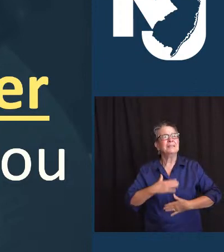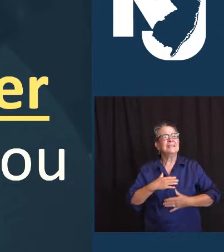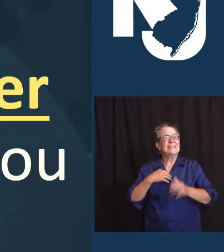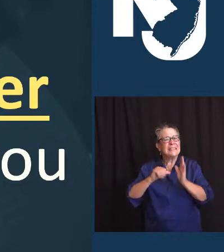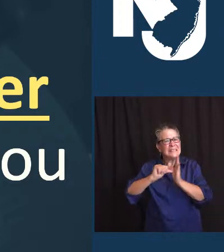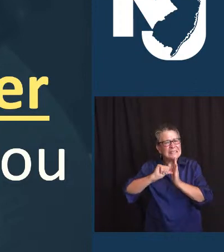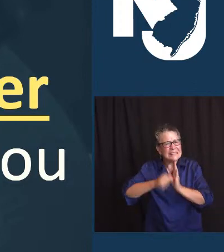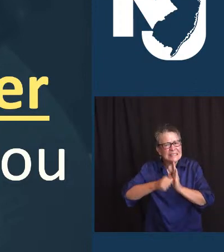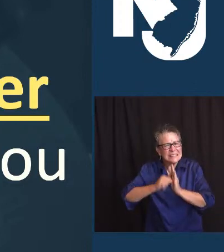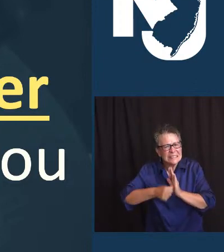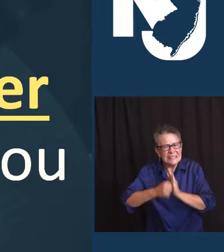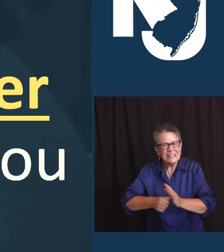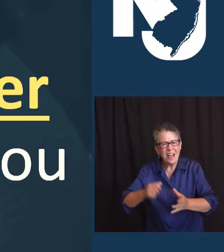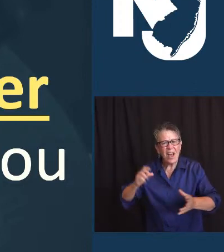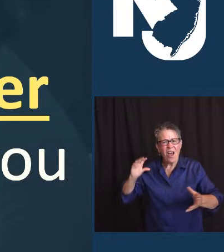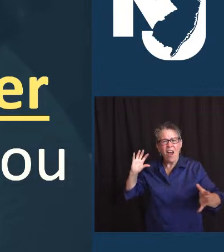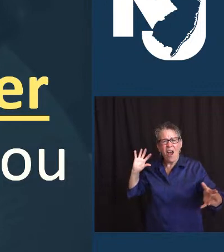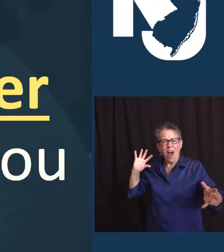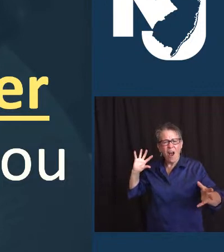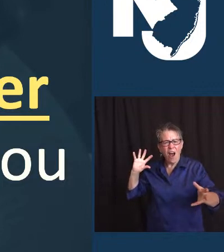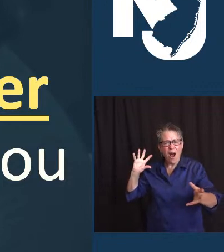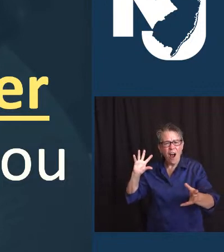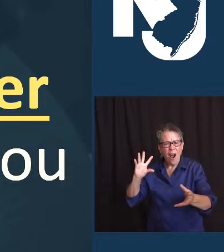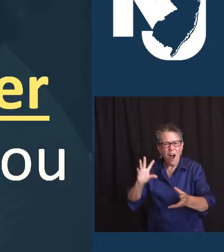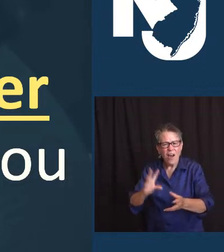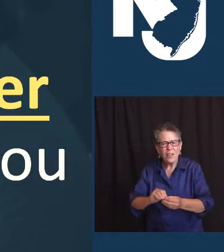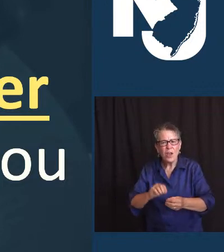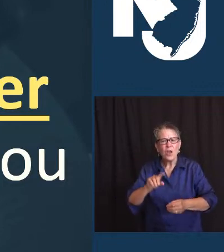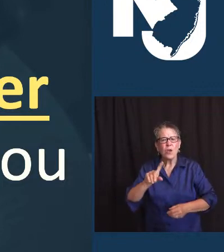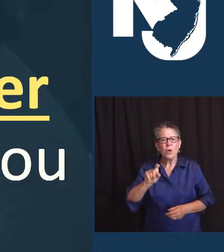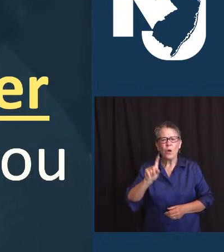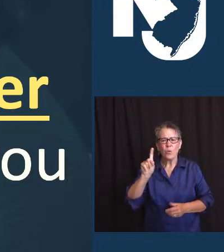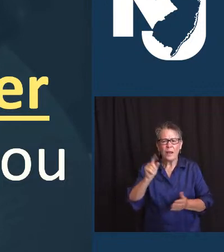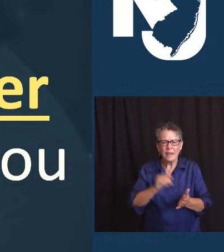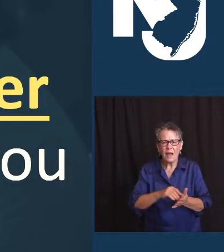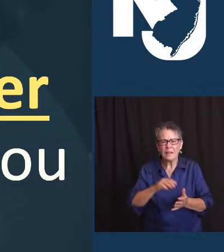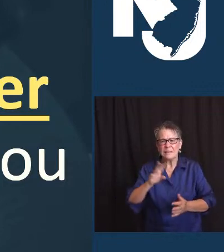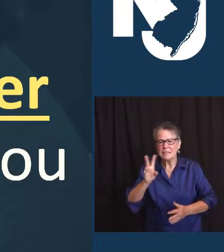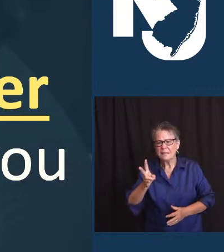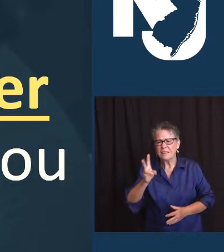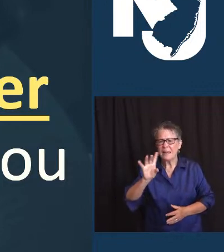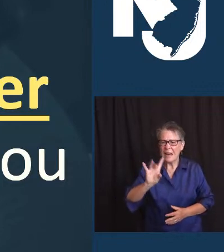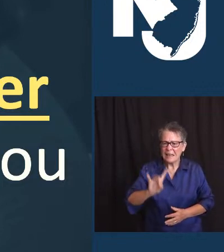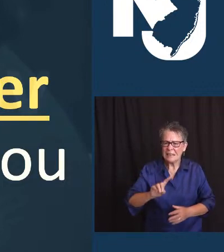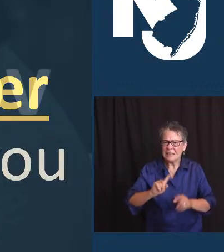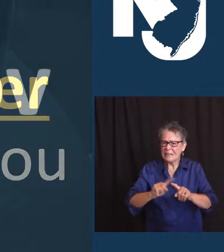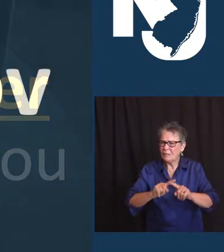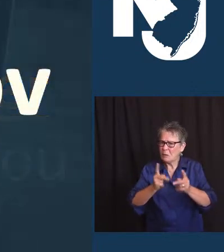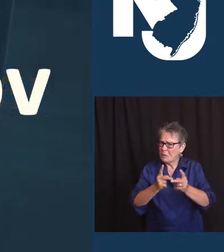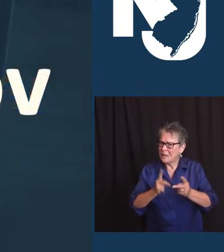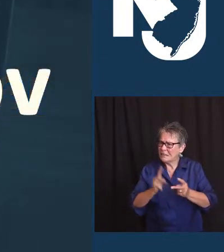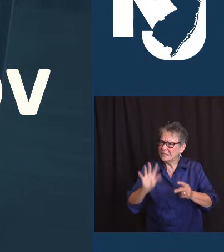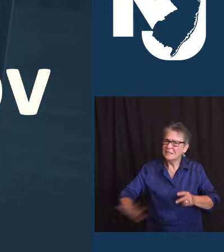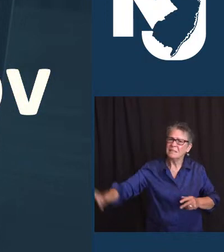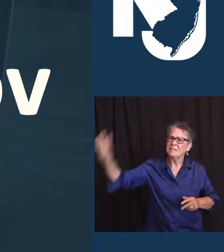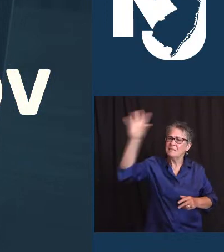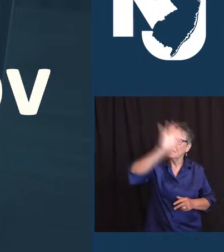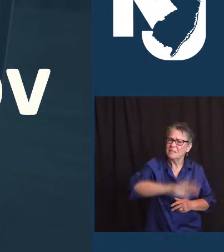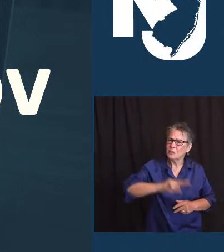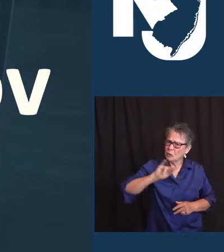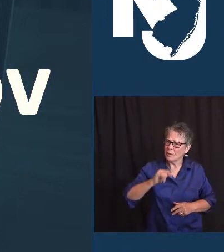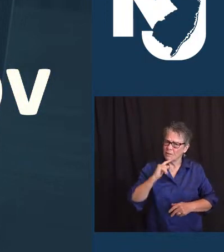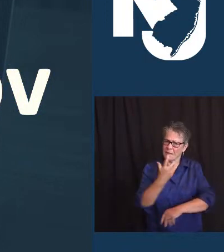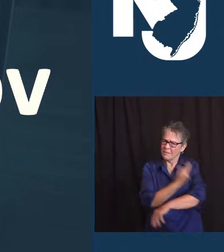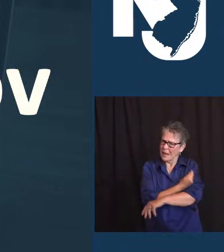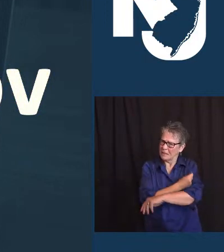1,479 locations in our state. There's a location, folks, near you. So let's celebrate National Immunization Awareness Month the